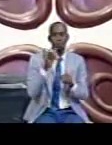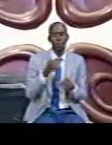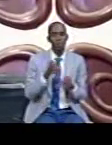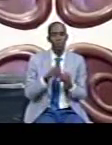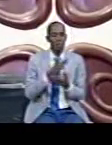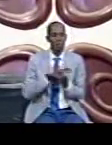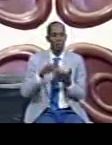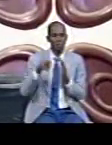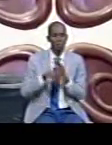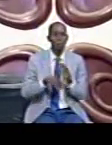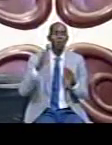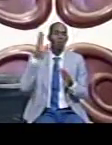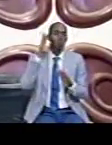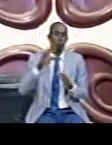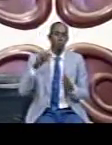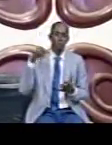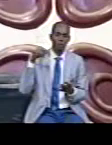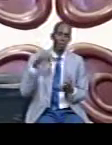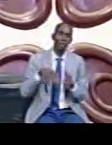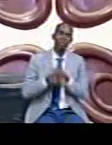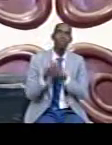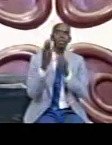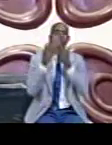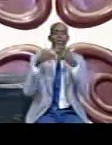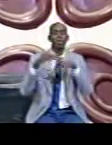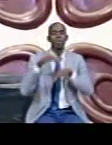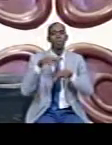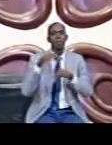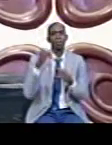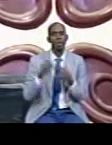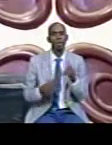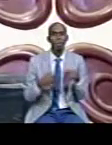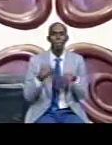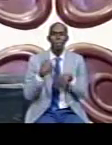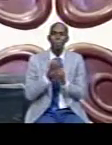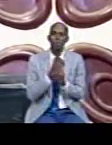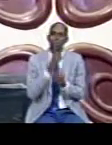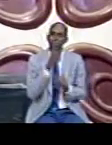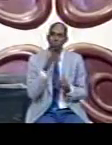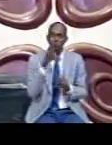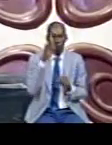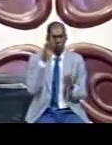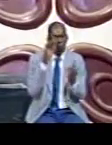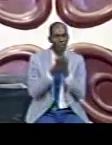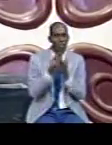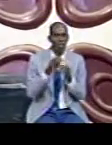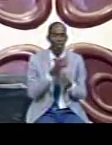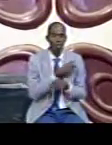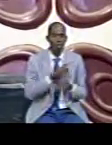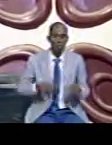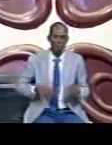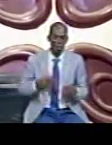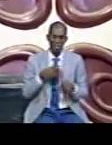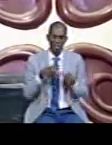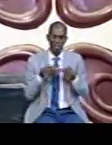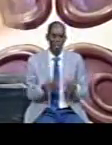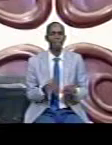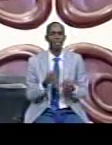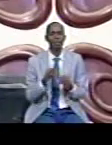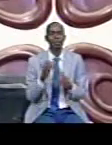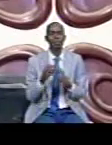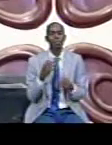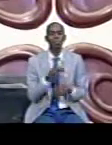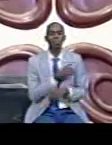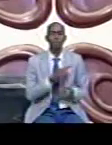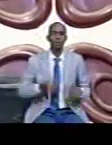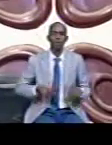God. Make up your mind. You believe the Lord. You believe the word of God. Stay there. Remain